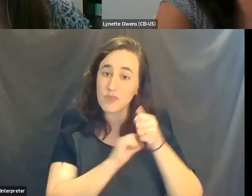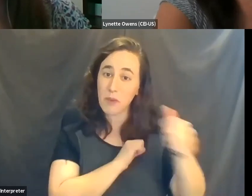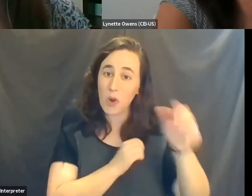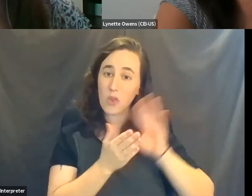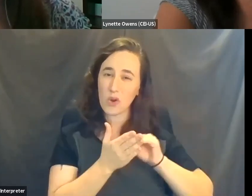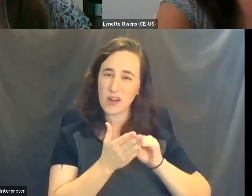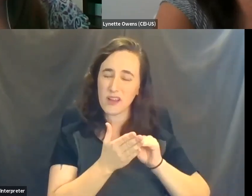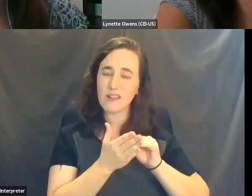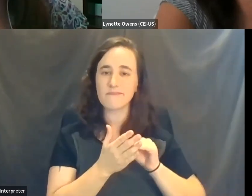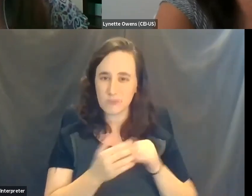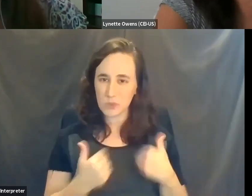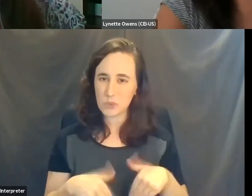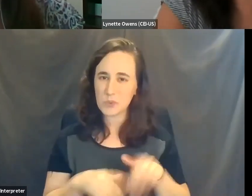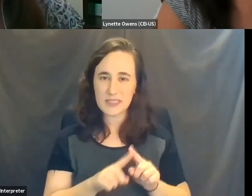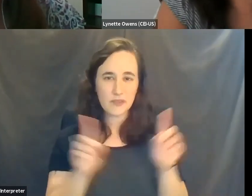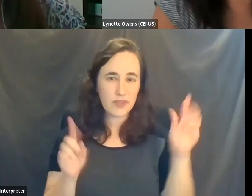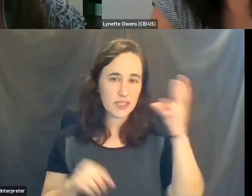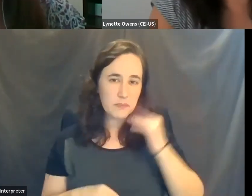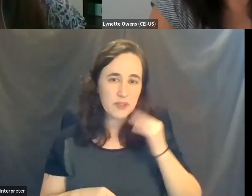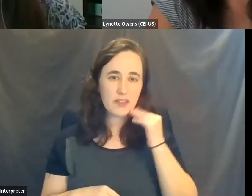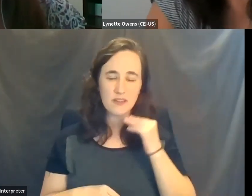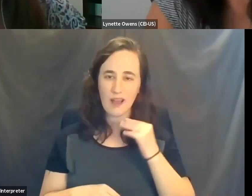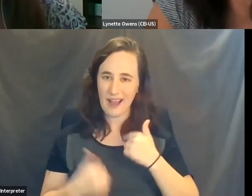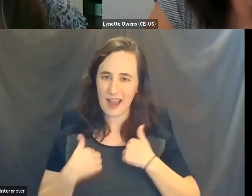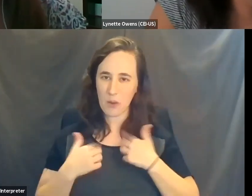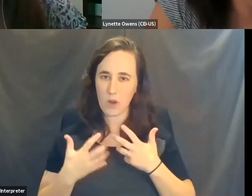and to experience different ways of